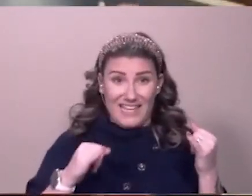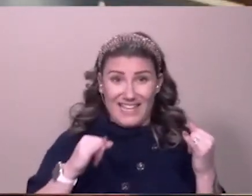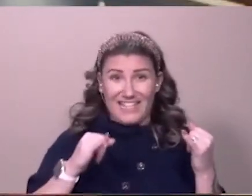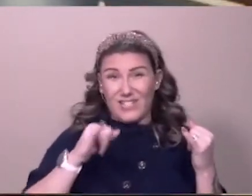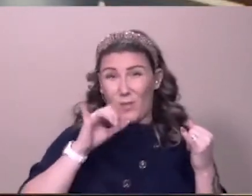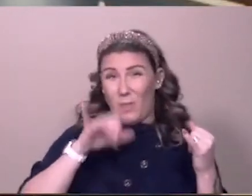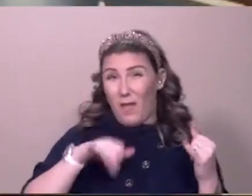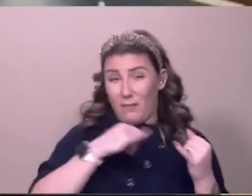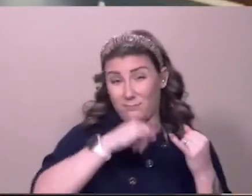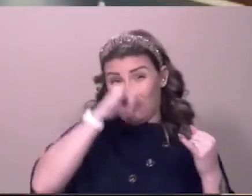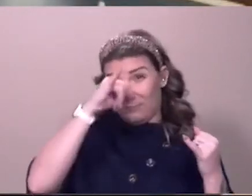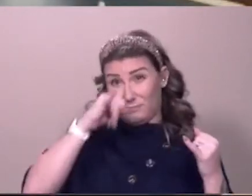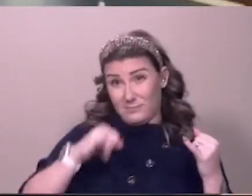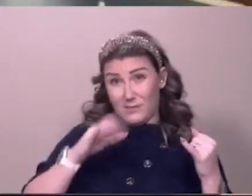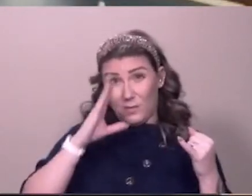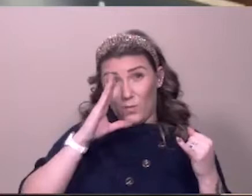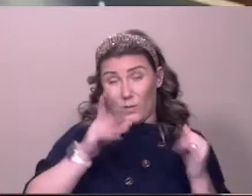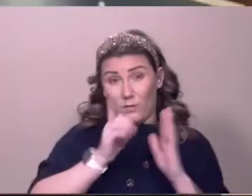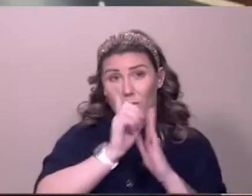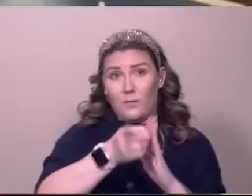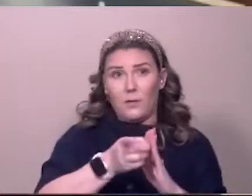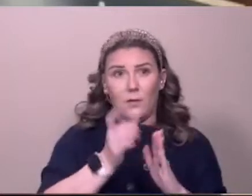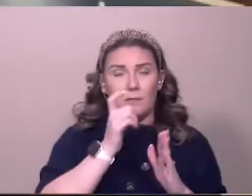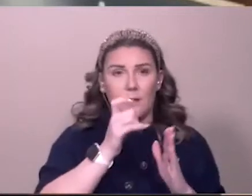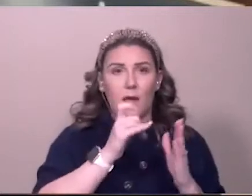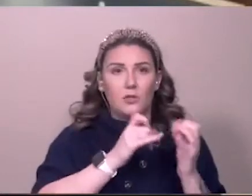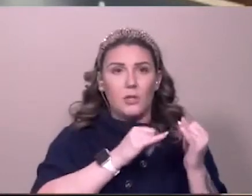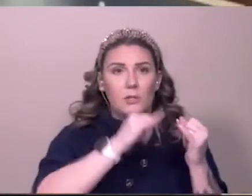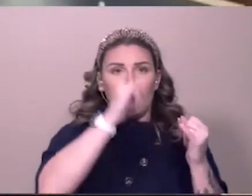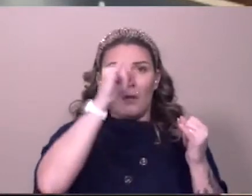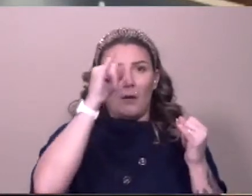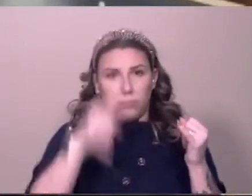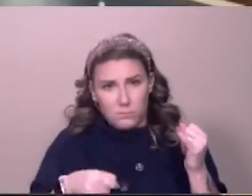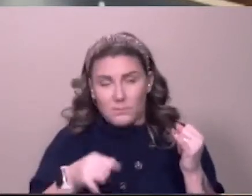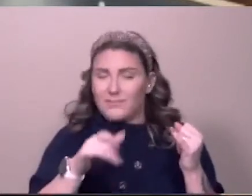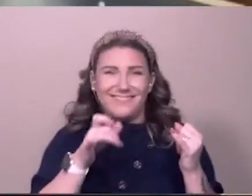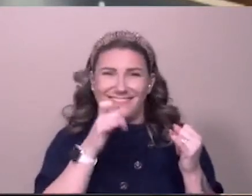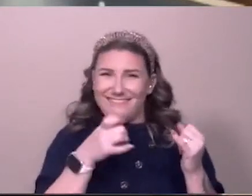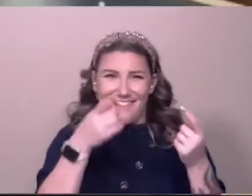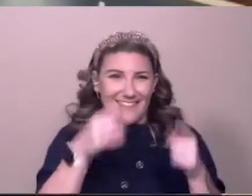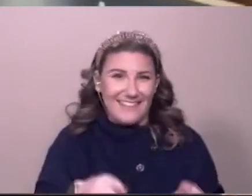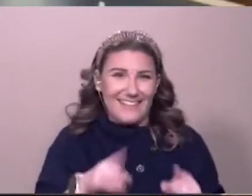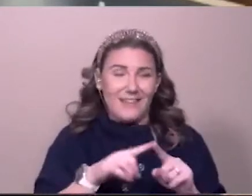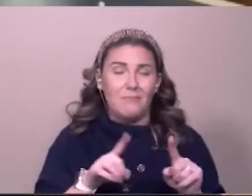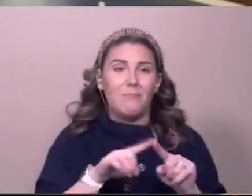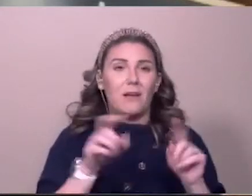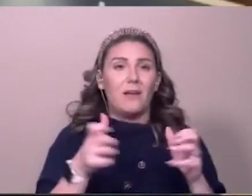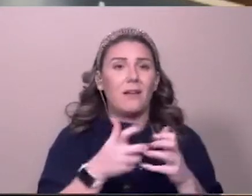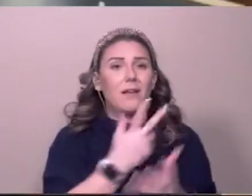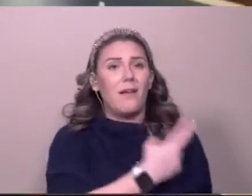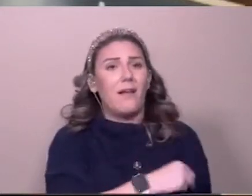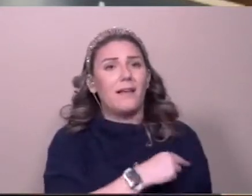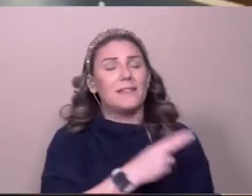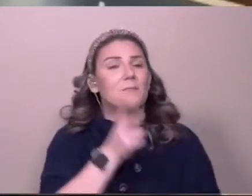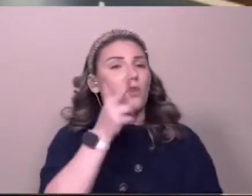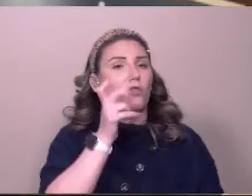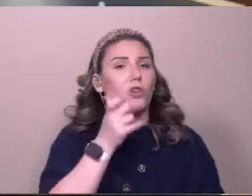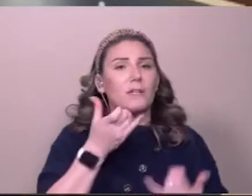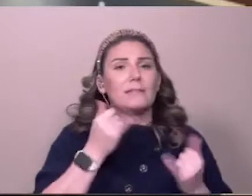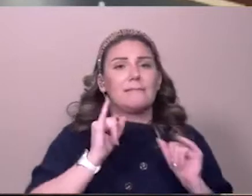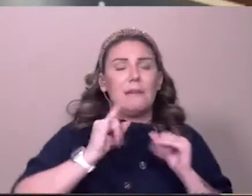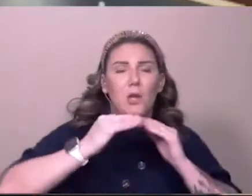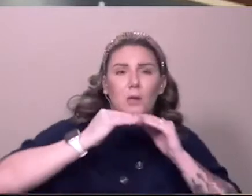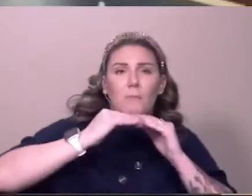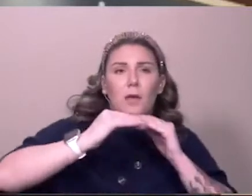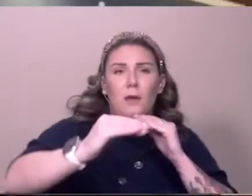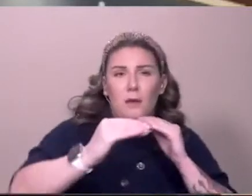that's going to take a while. It's not a sudden drop off. So, and a lot of hospitals you heard are plateauing in their